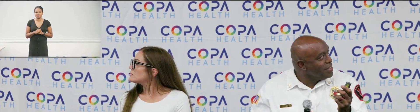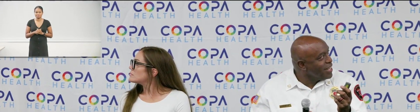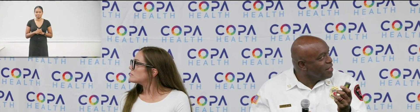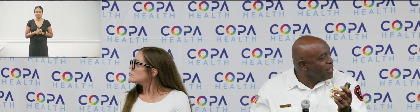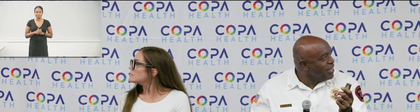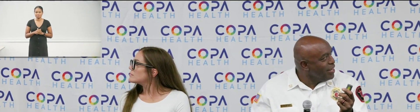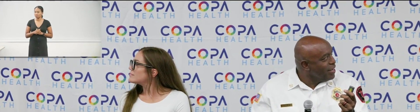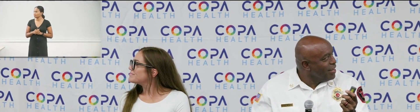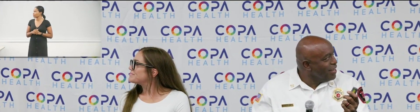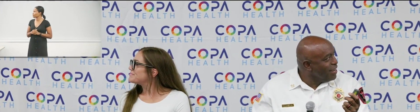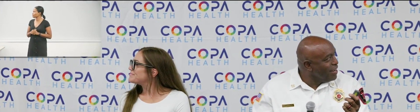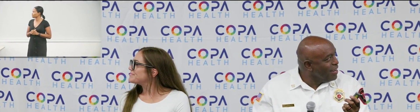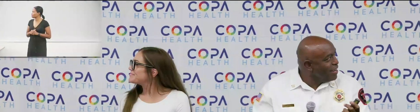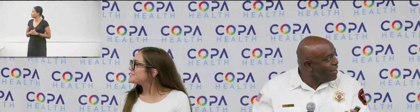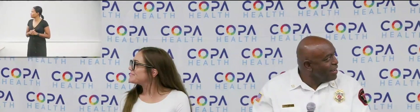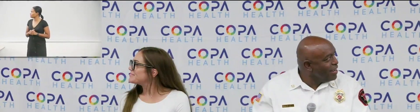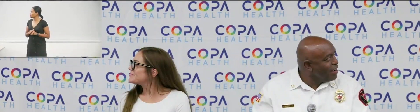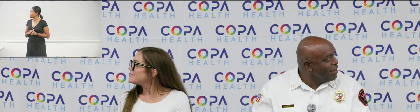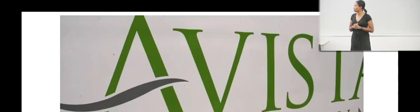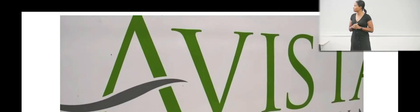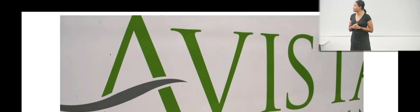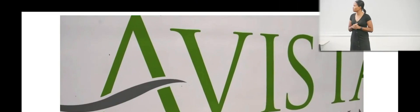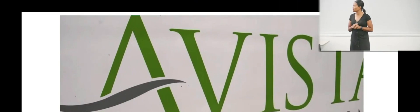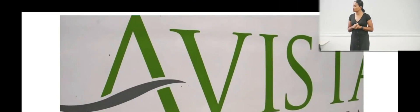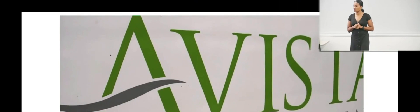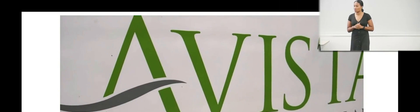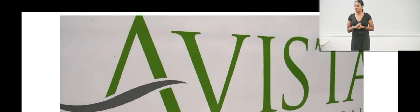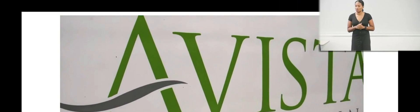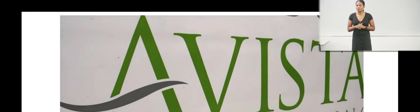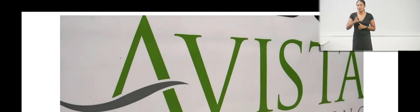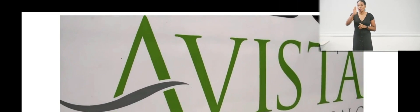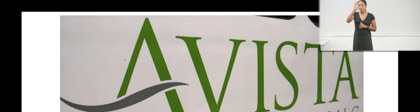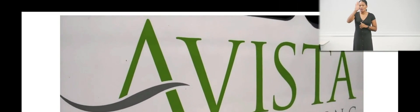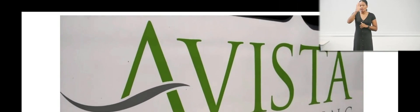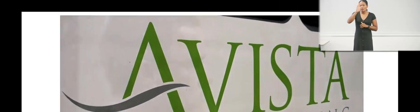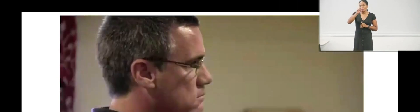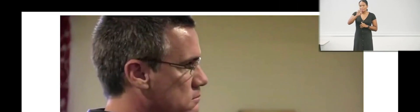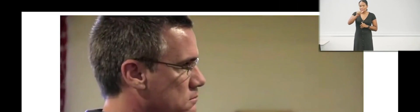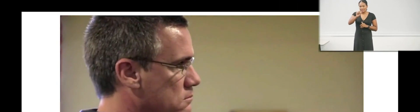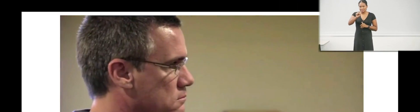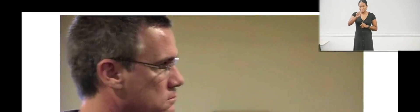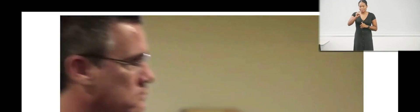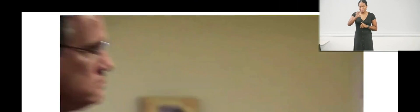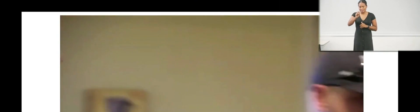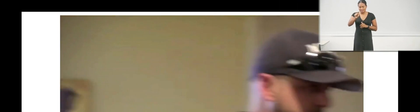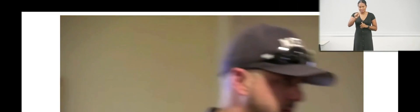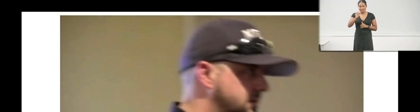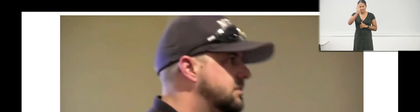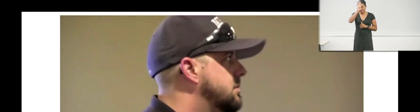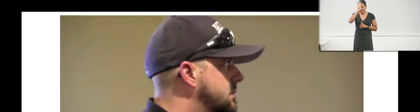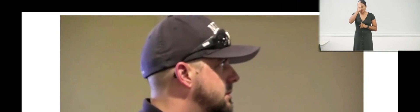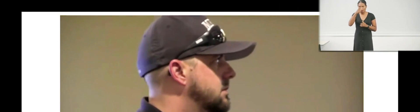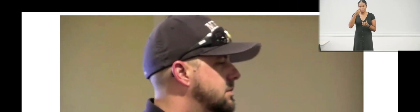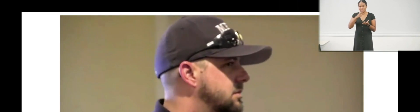Oh, now it's not going to play. The Mesa Fire Medical Department recognizes you for your safe and effective evacuation plans and